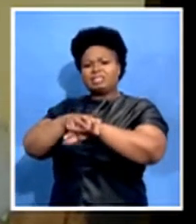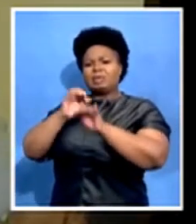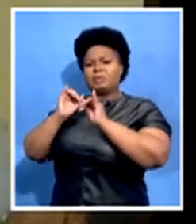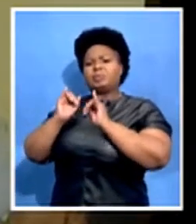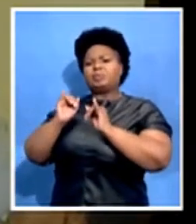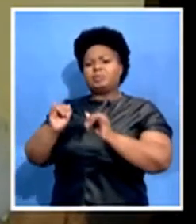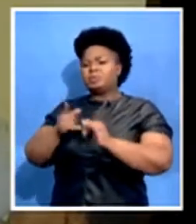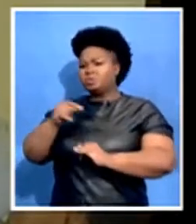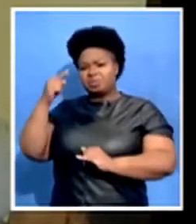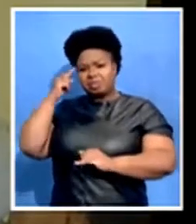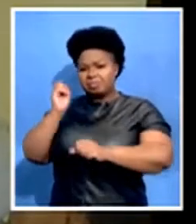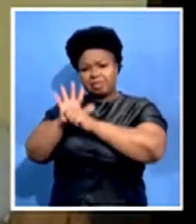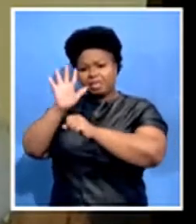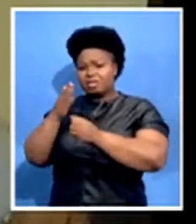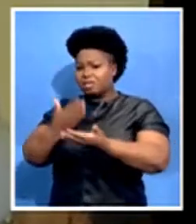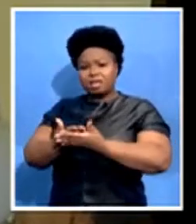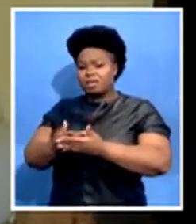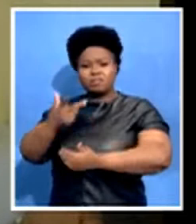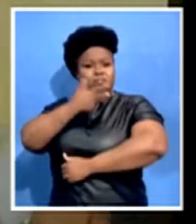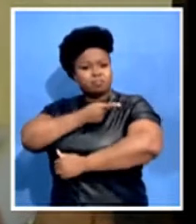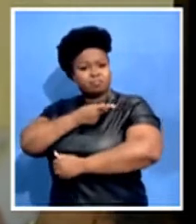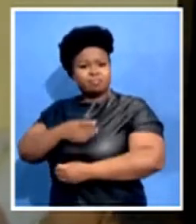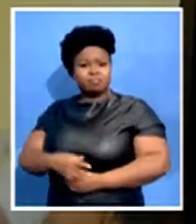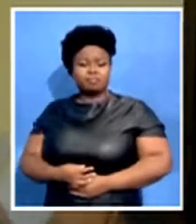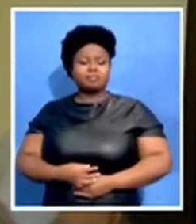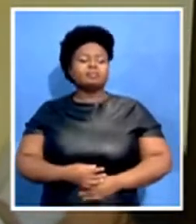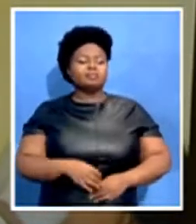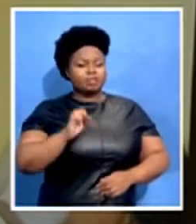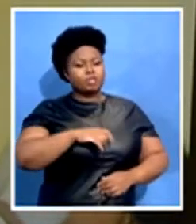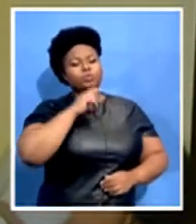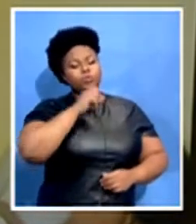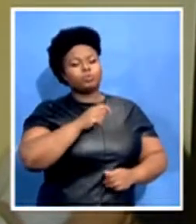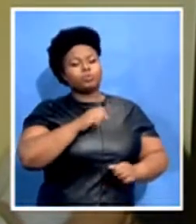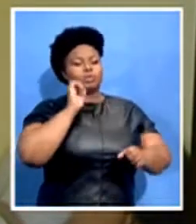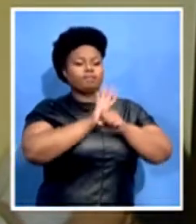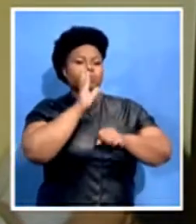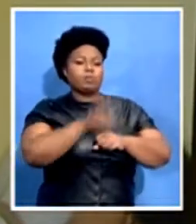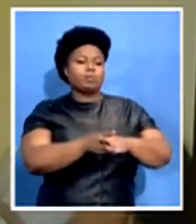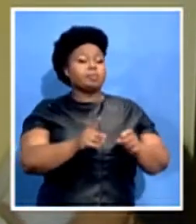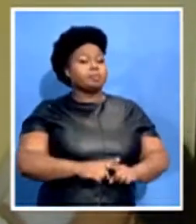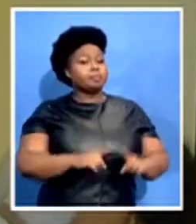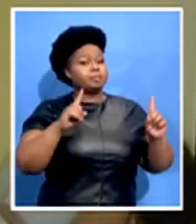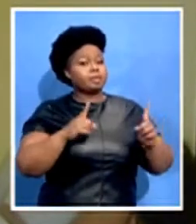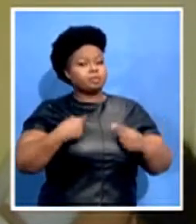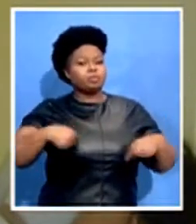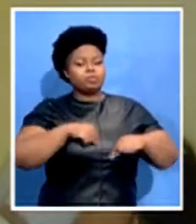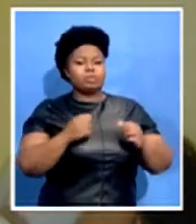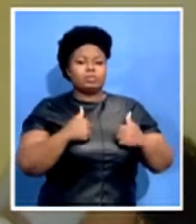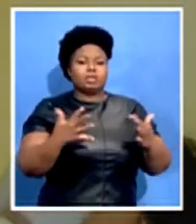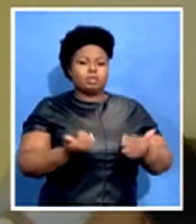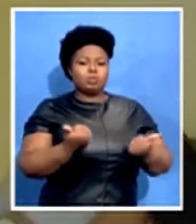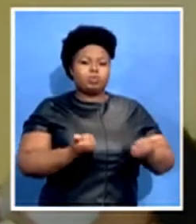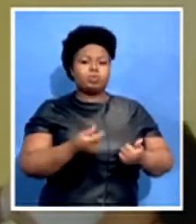vaccine? It definitely will have an effect. However, what we have already started doing, we have started